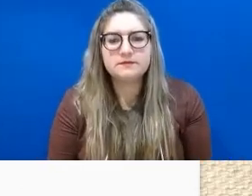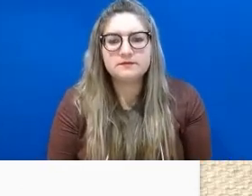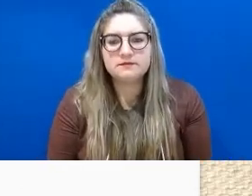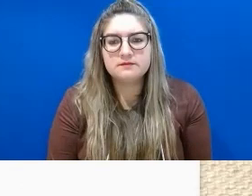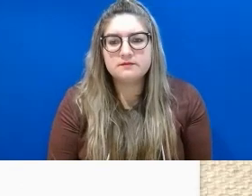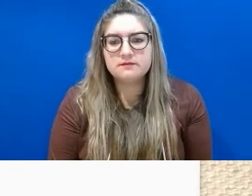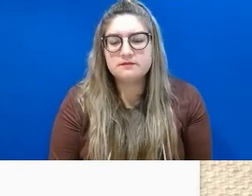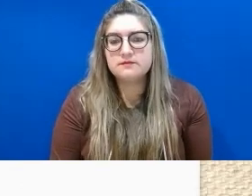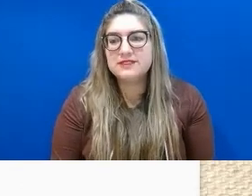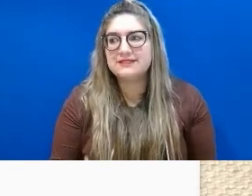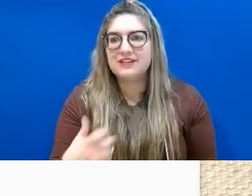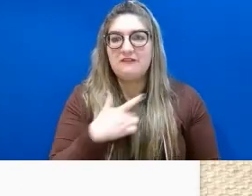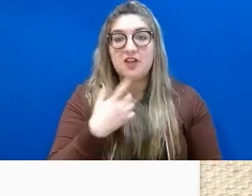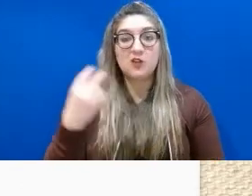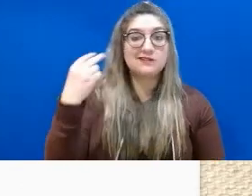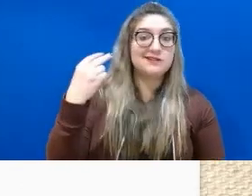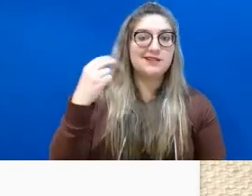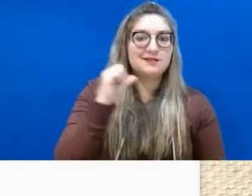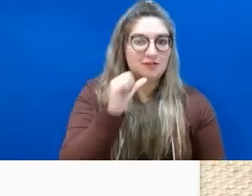Being invisible.